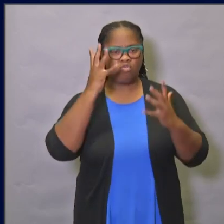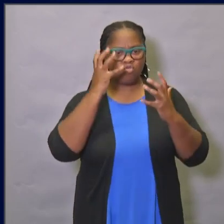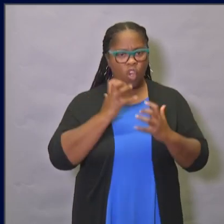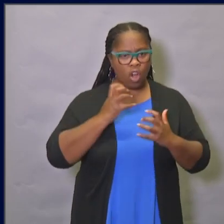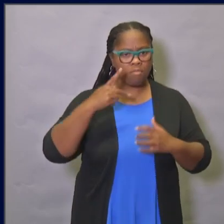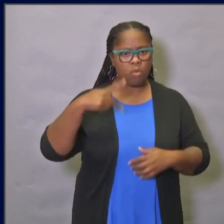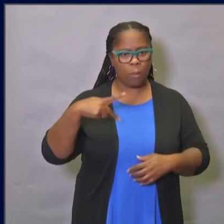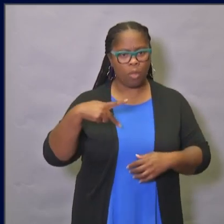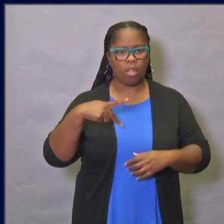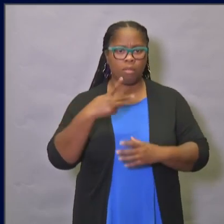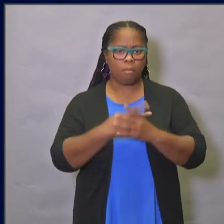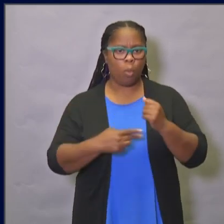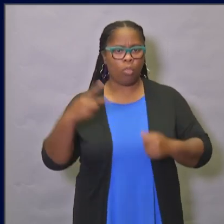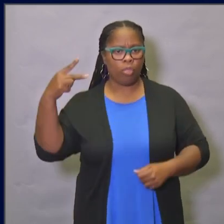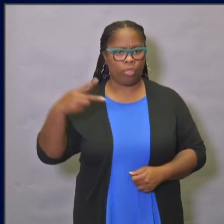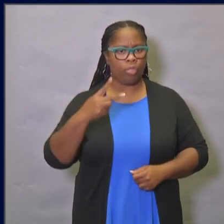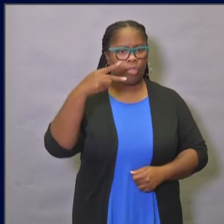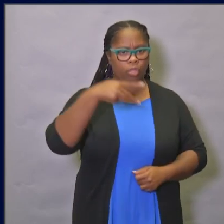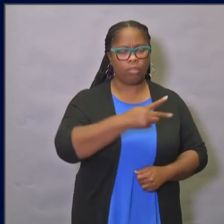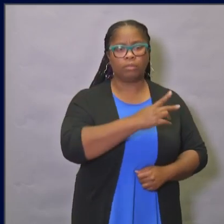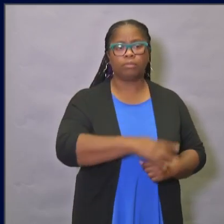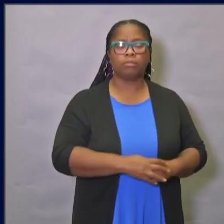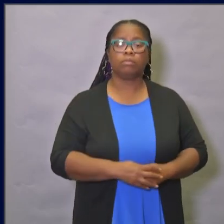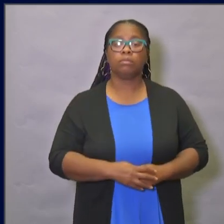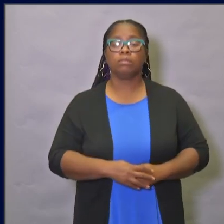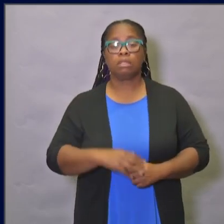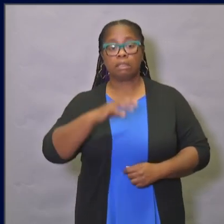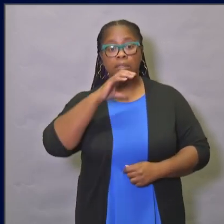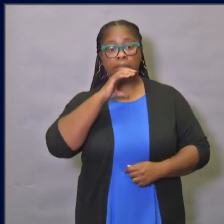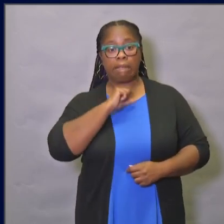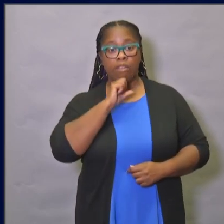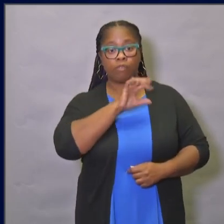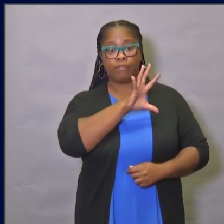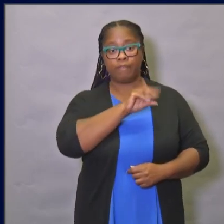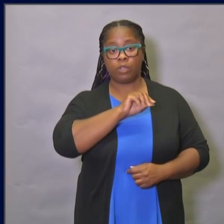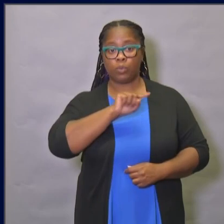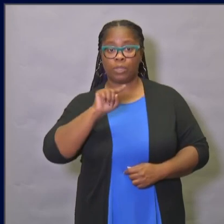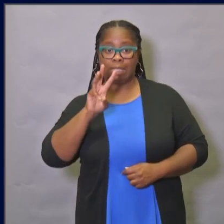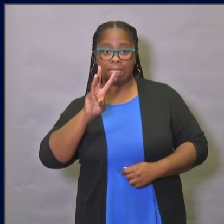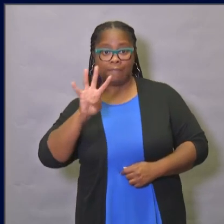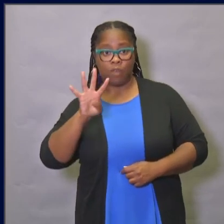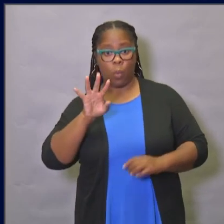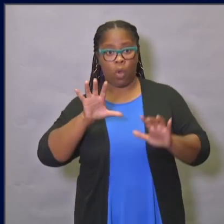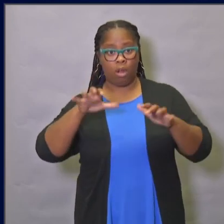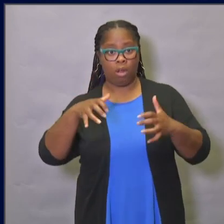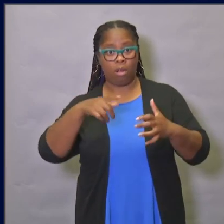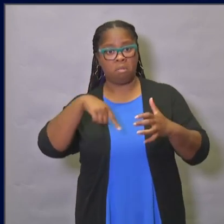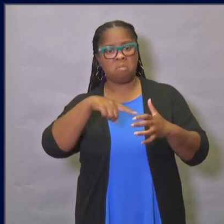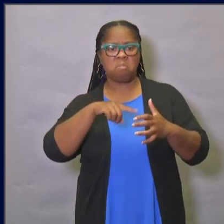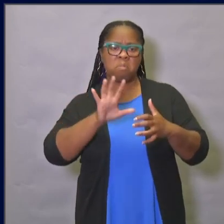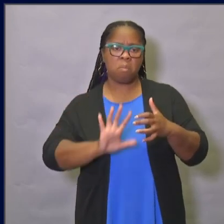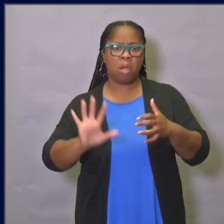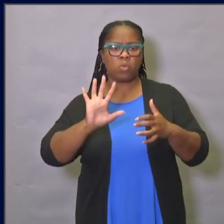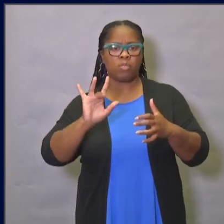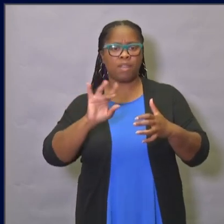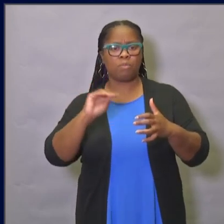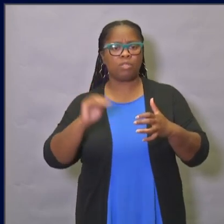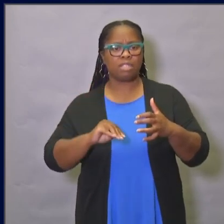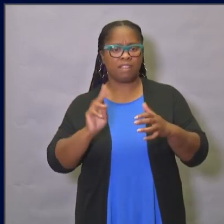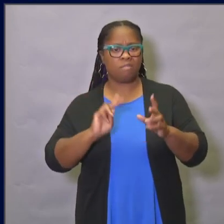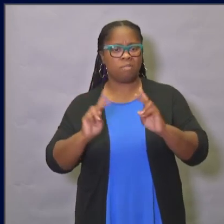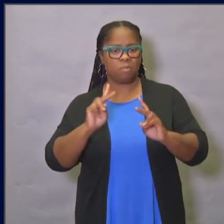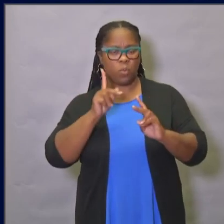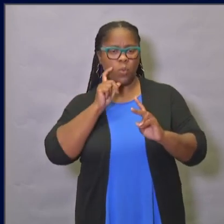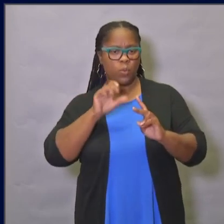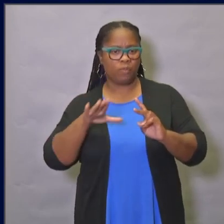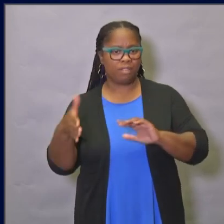this chart. Adults between the ages of 50 and 64 comprise about 25% of the deaths.